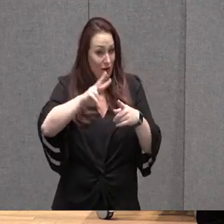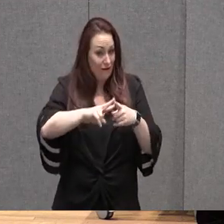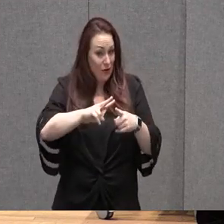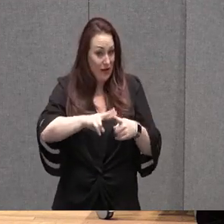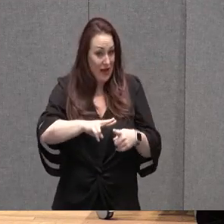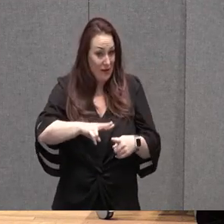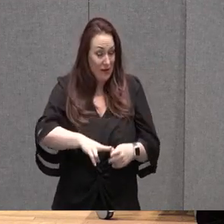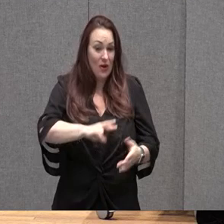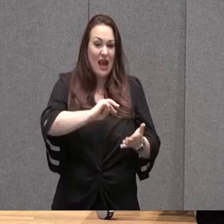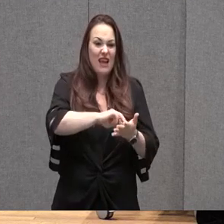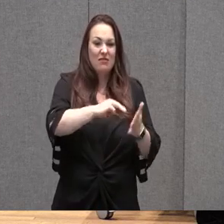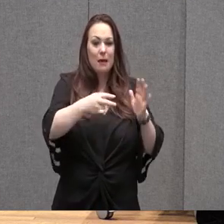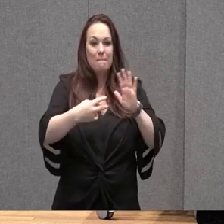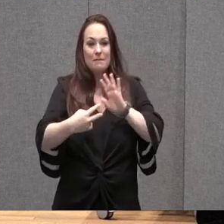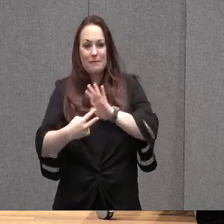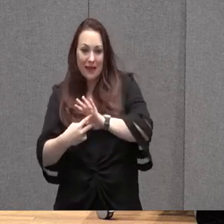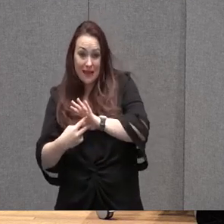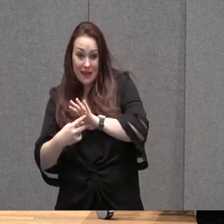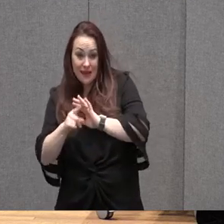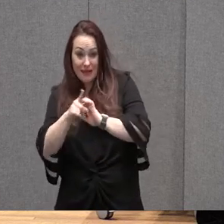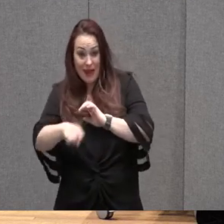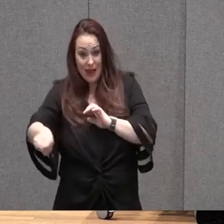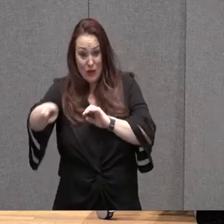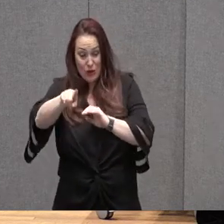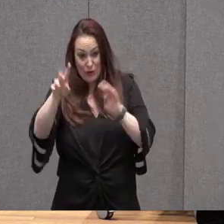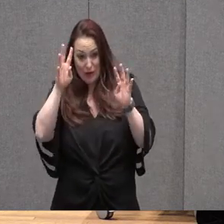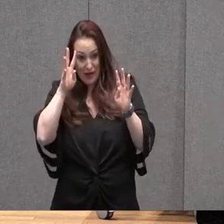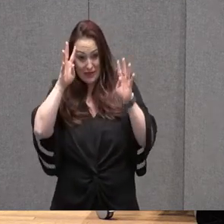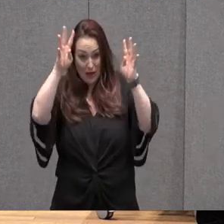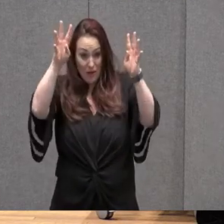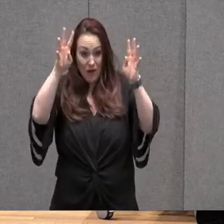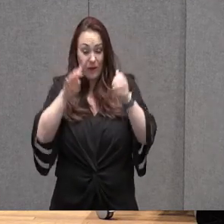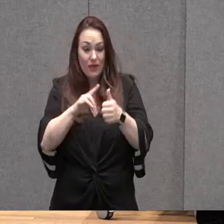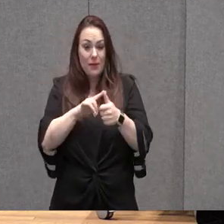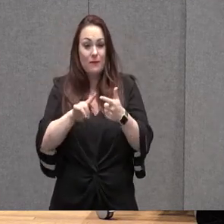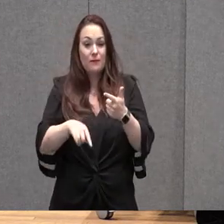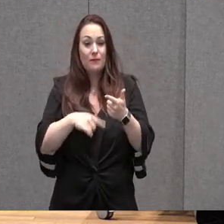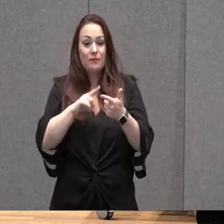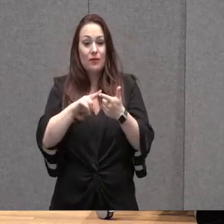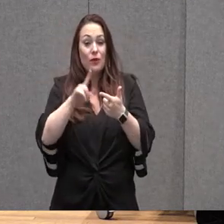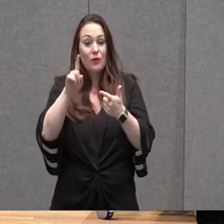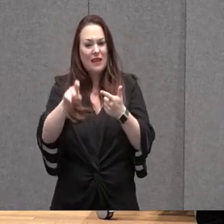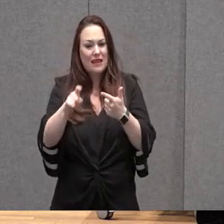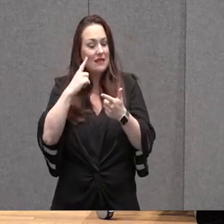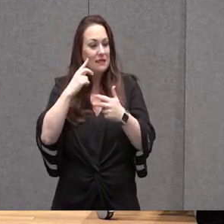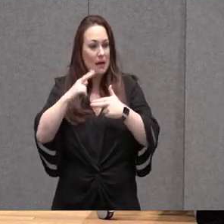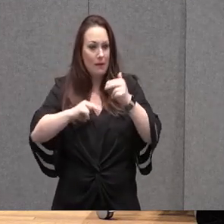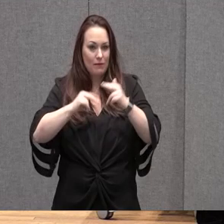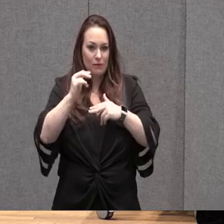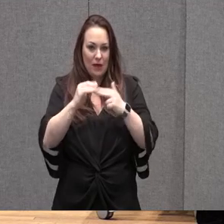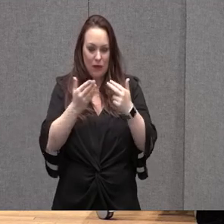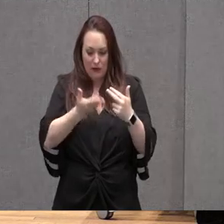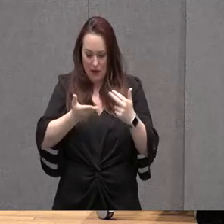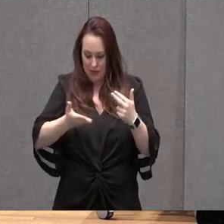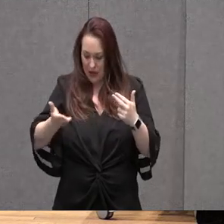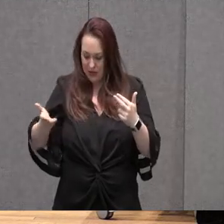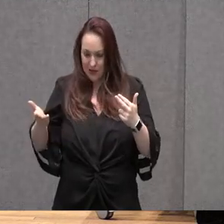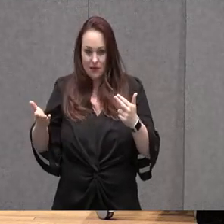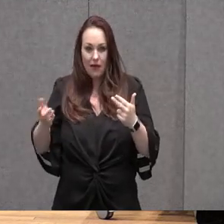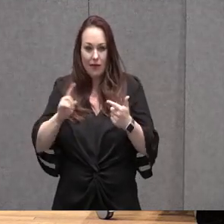the meaning that you come up with. We're going to need some building